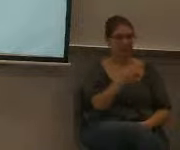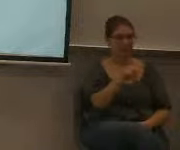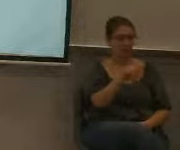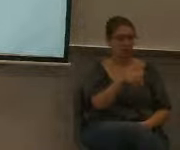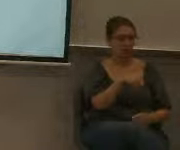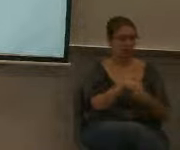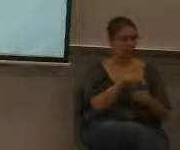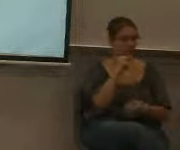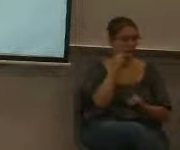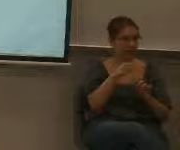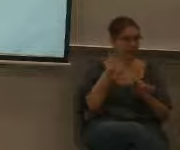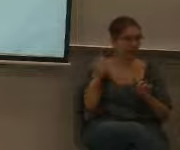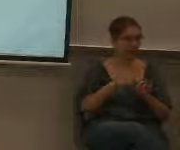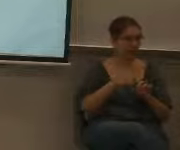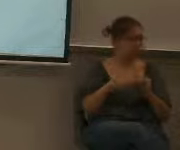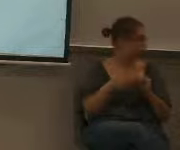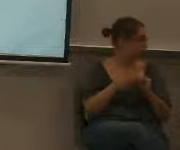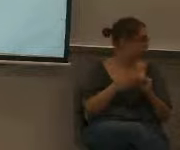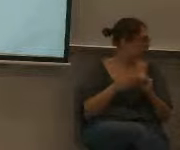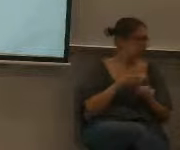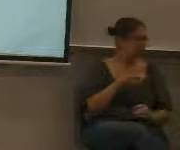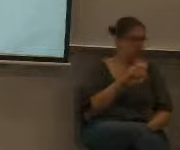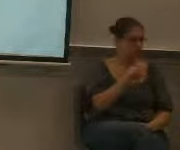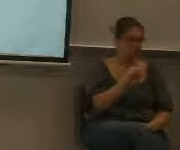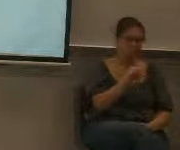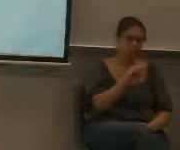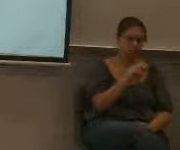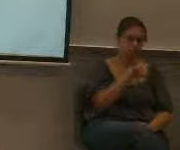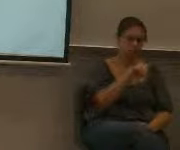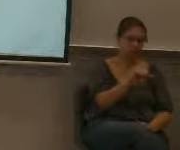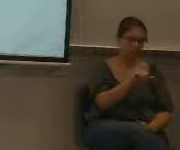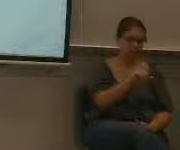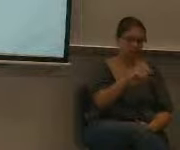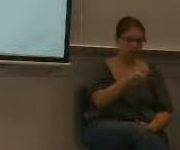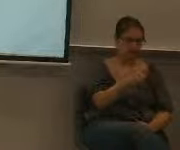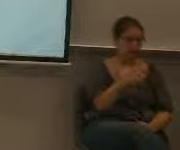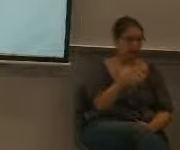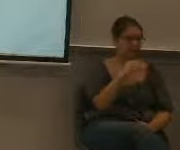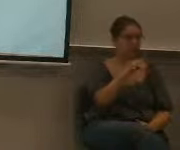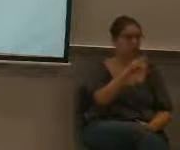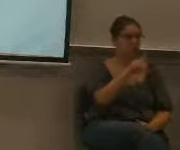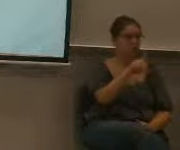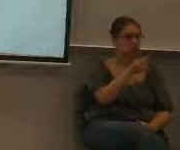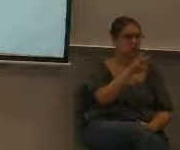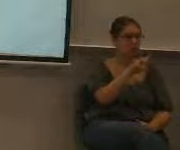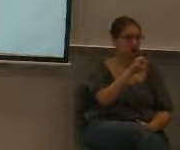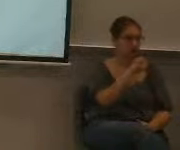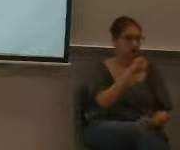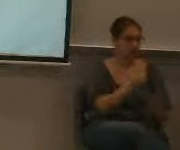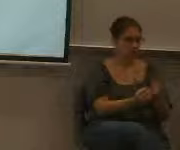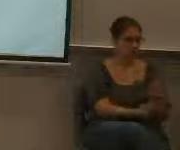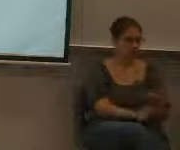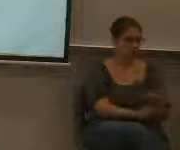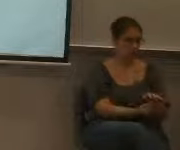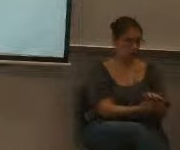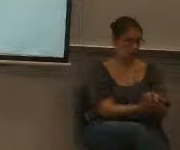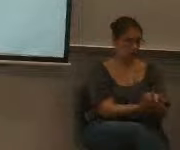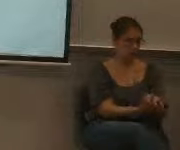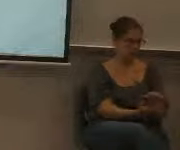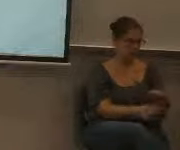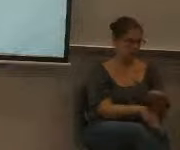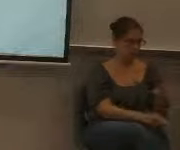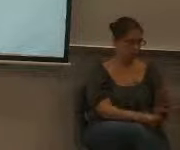nutrient cycling about Mobile Cave, where there's actually a sulfide-rich spring that comes into this cave way underground,